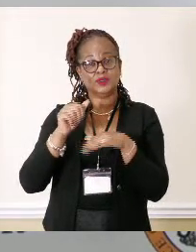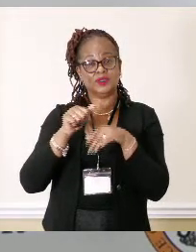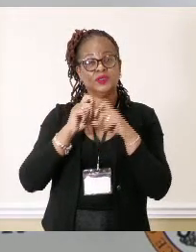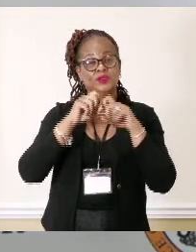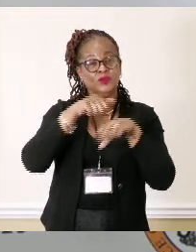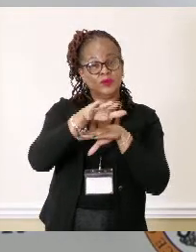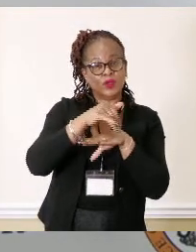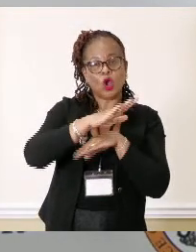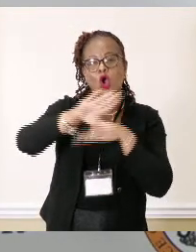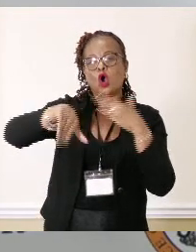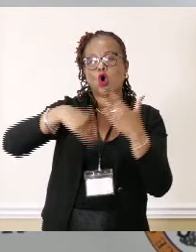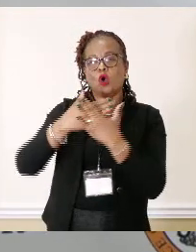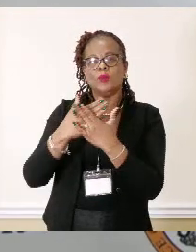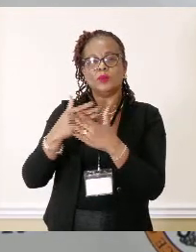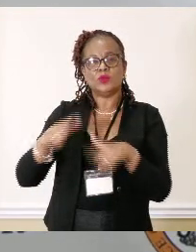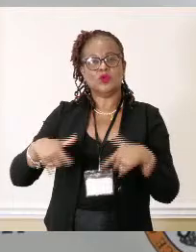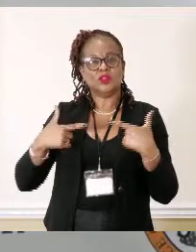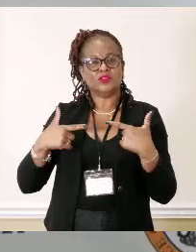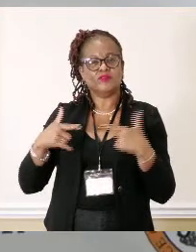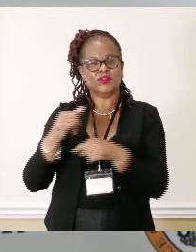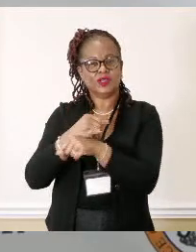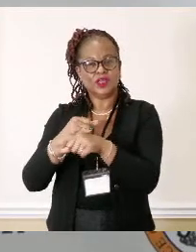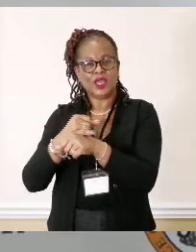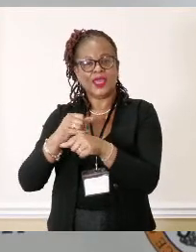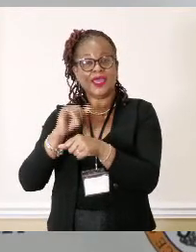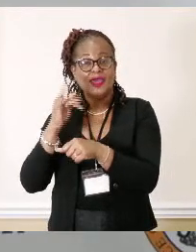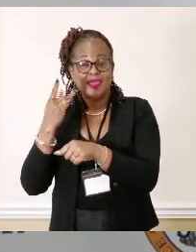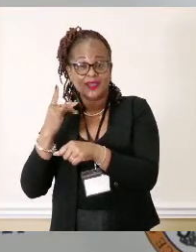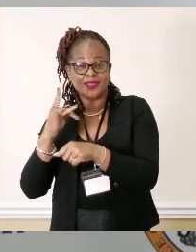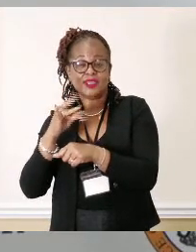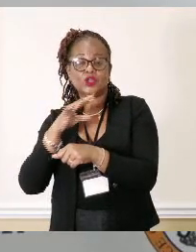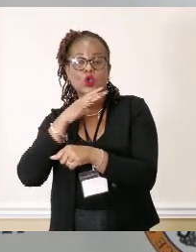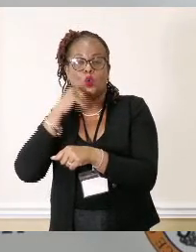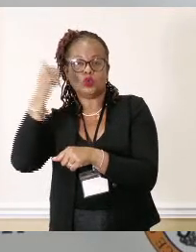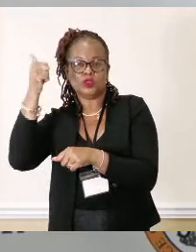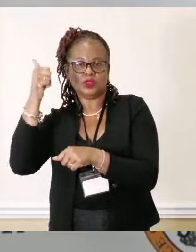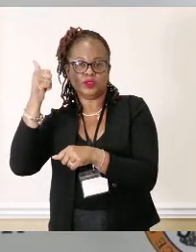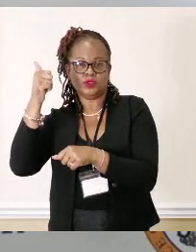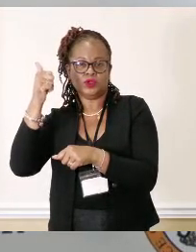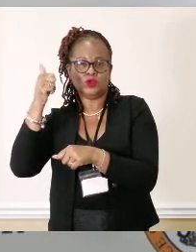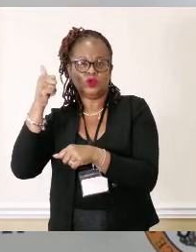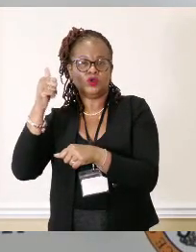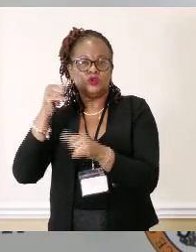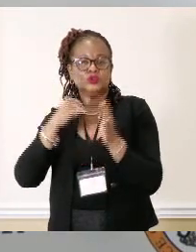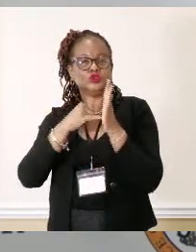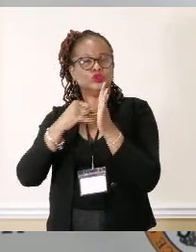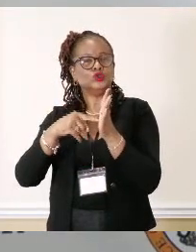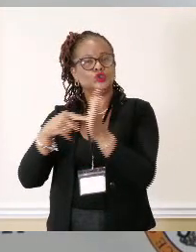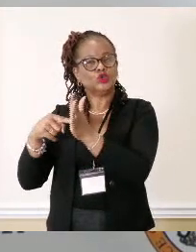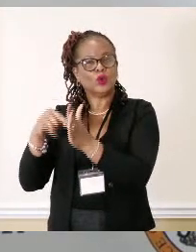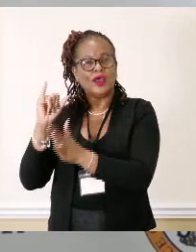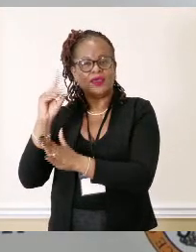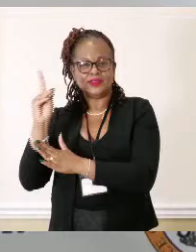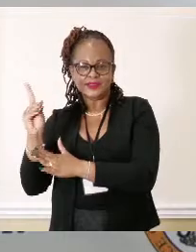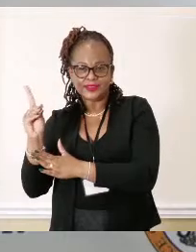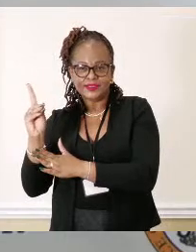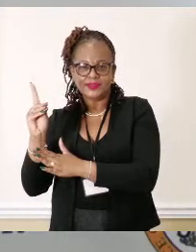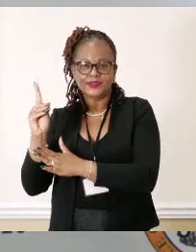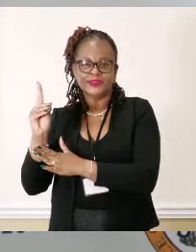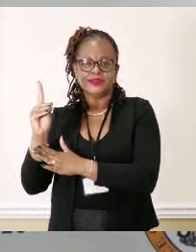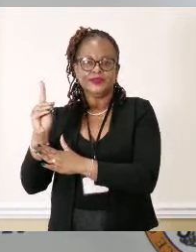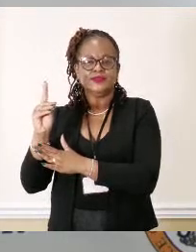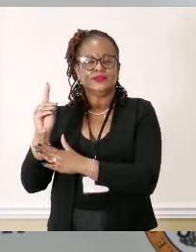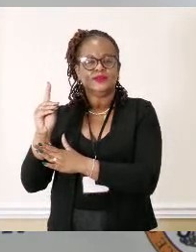all residents 18 years and older who provide a Bahamian government ID in line with